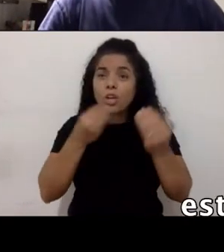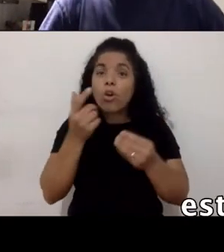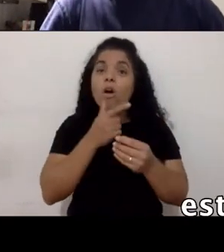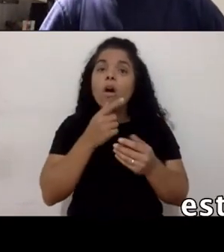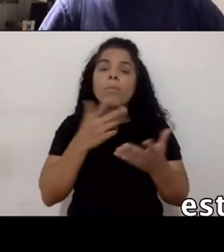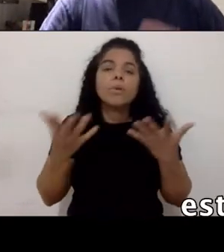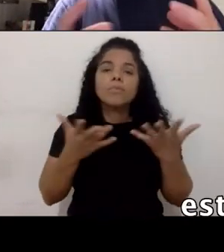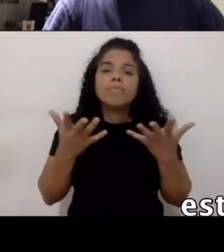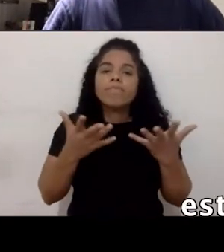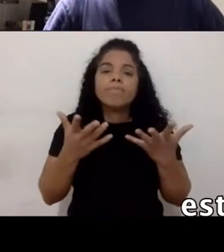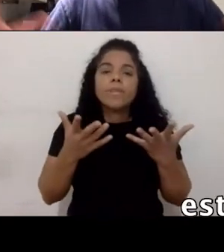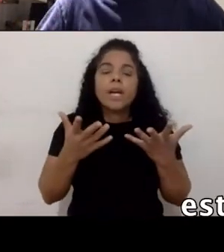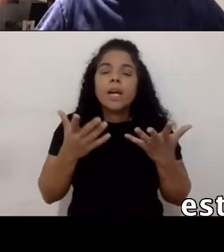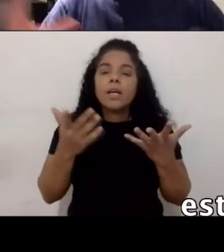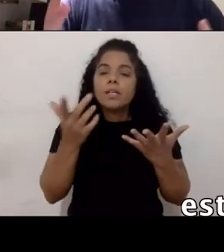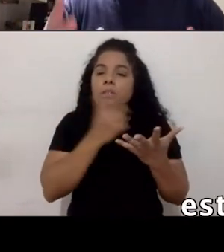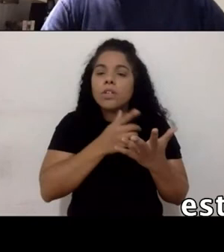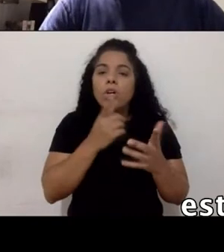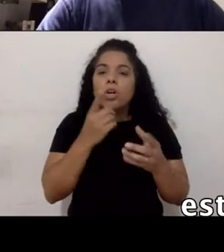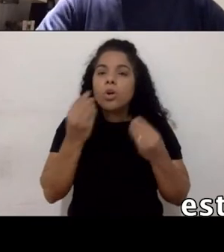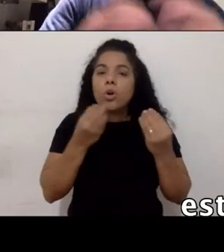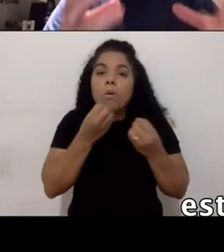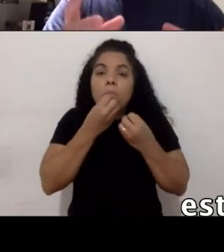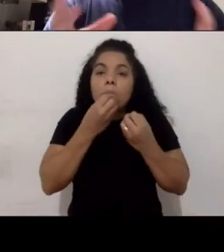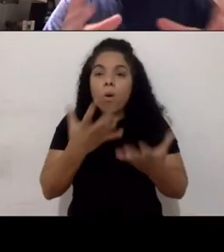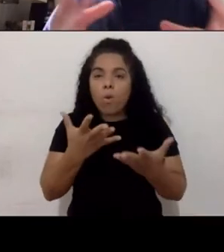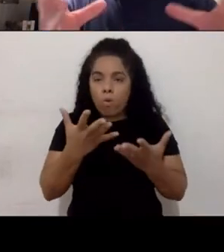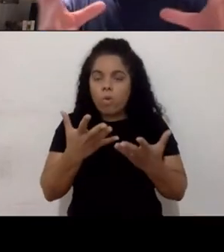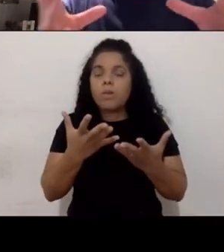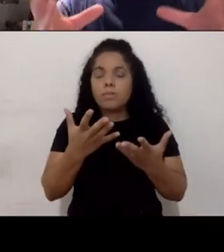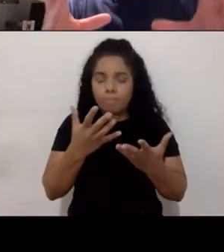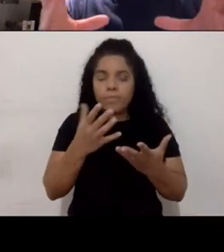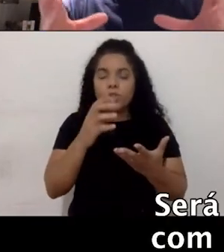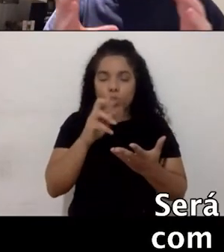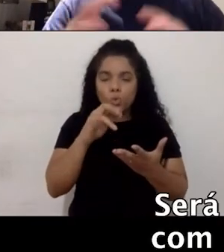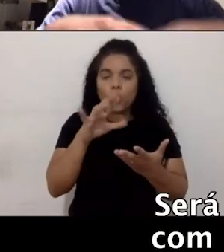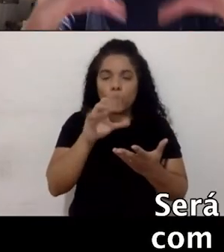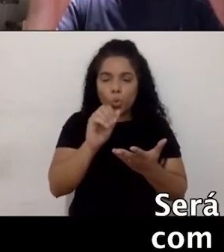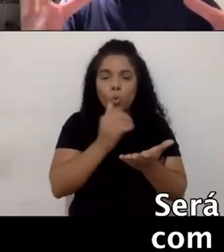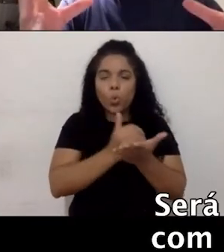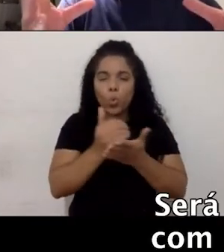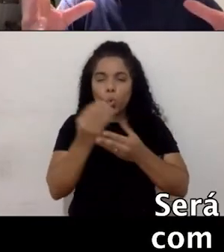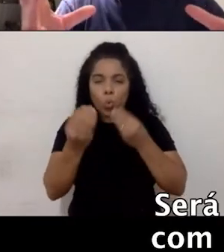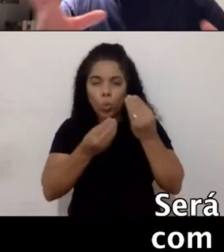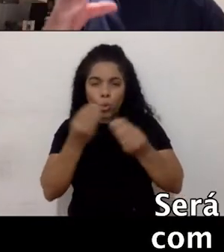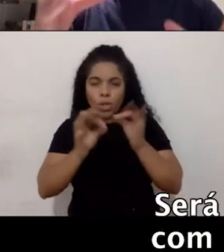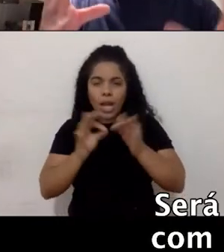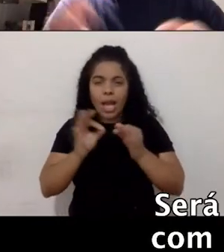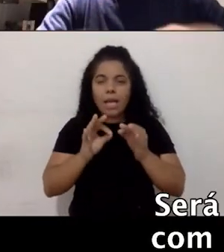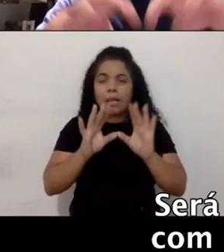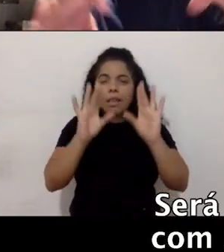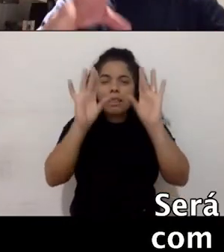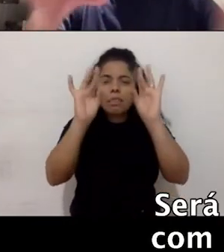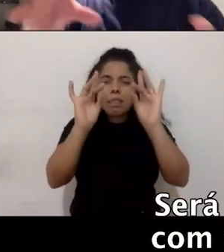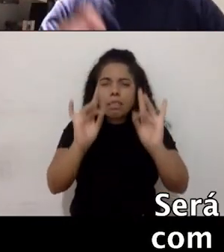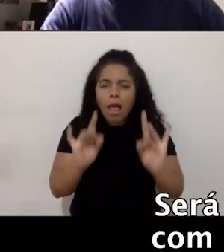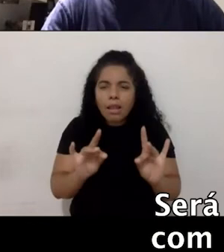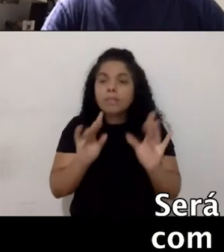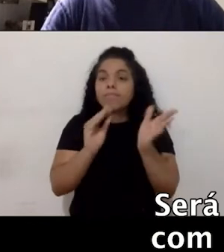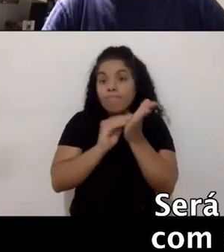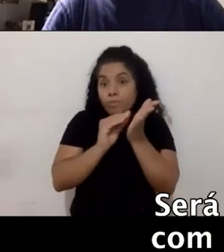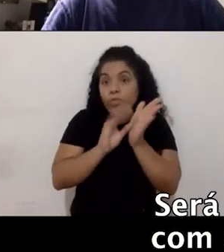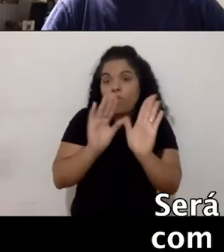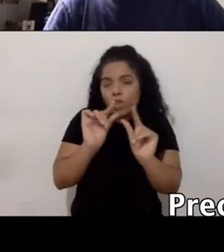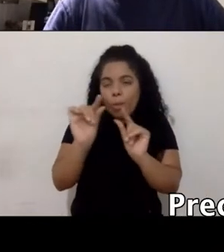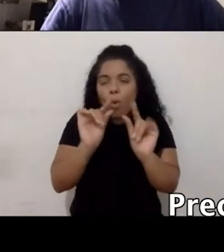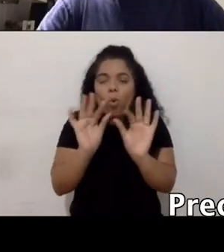structure for this. And typically it will be not too fine-grained. It'll be, it'll be more basic, and then we'll learn over time what's the right ways to break